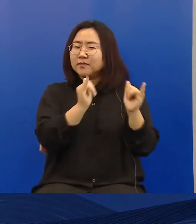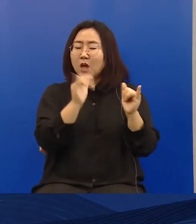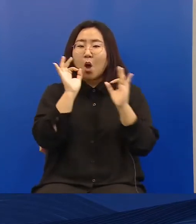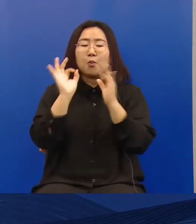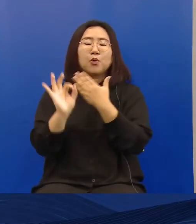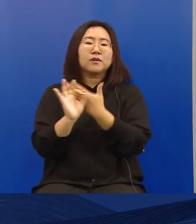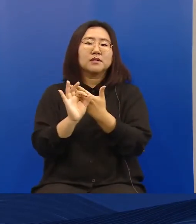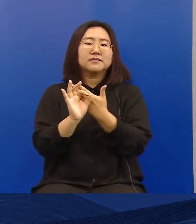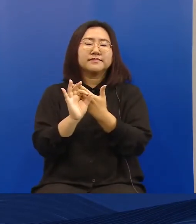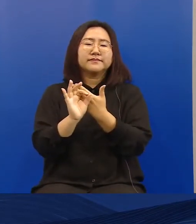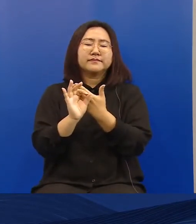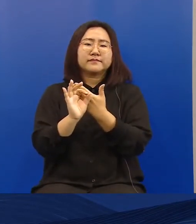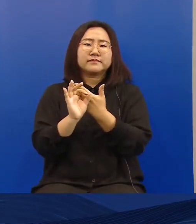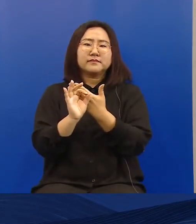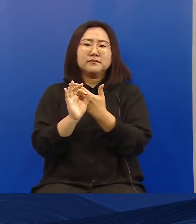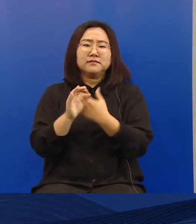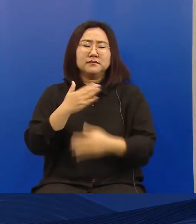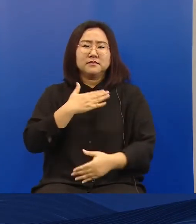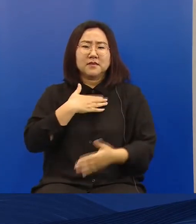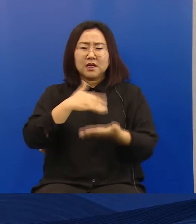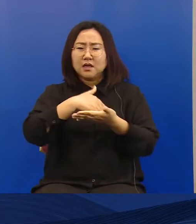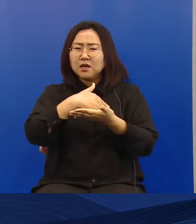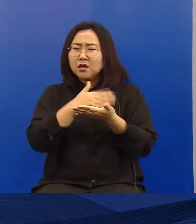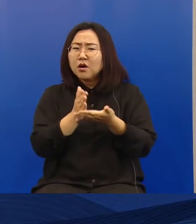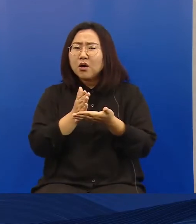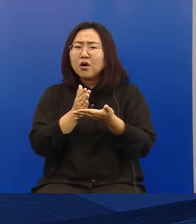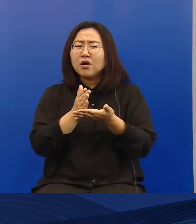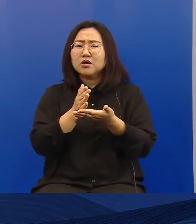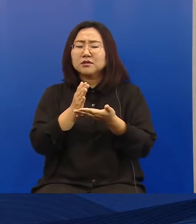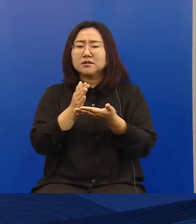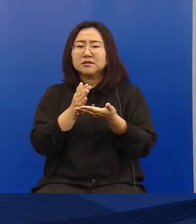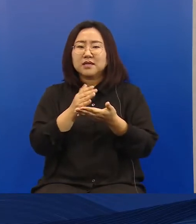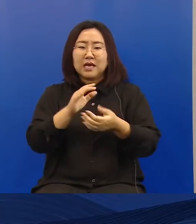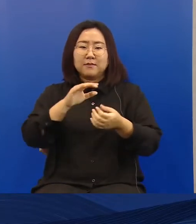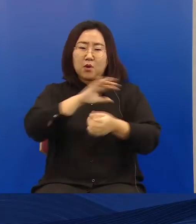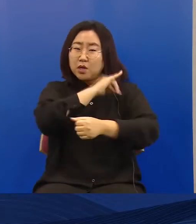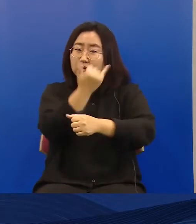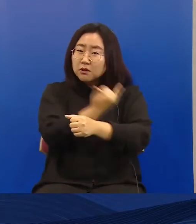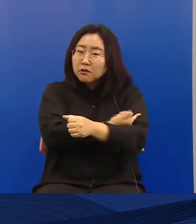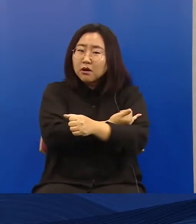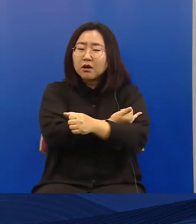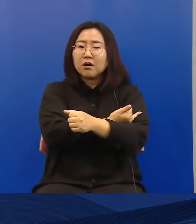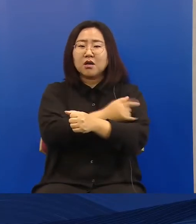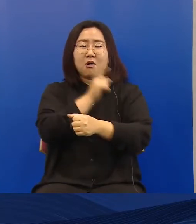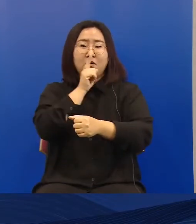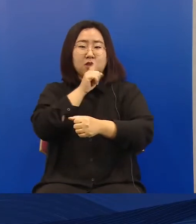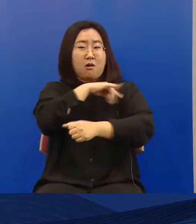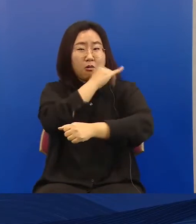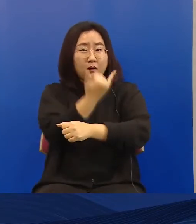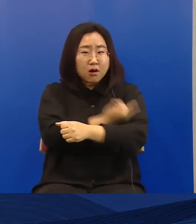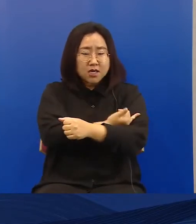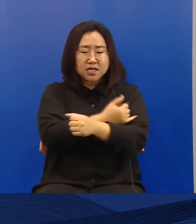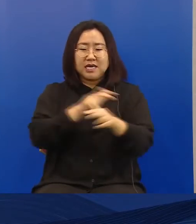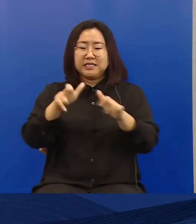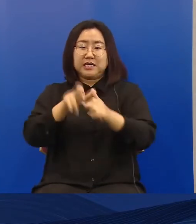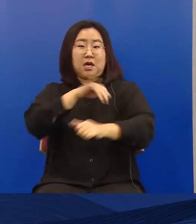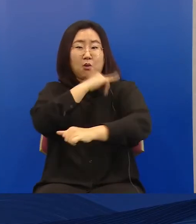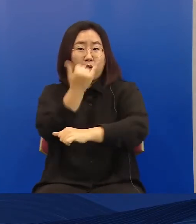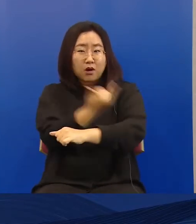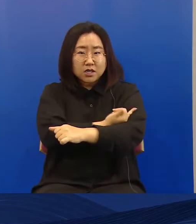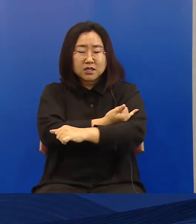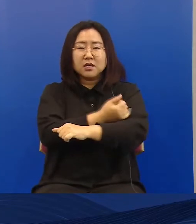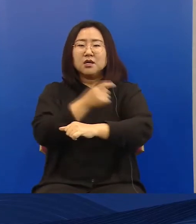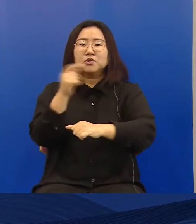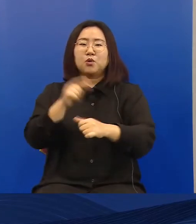formed on a convergence of several rights: human rights, linguistic rights, disability rights, and health